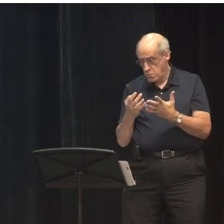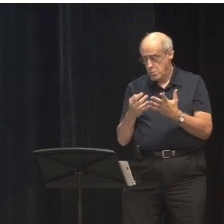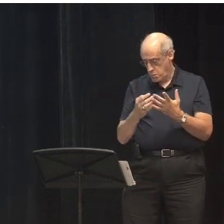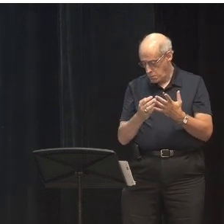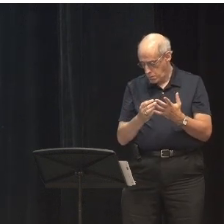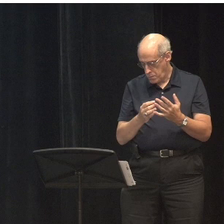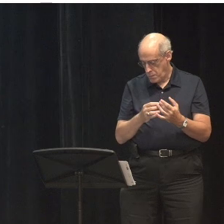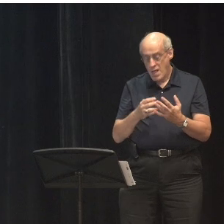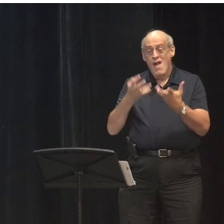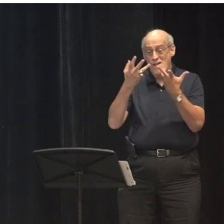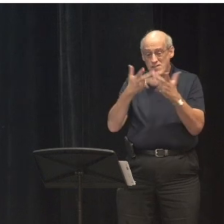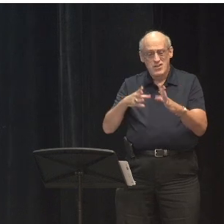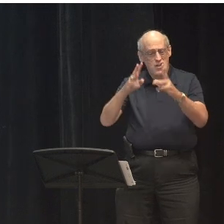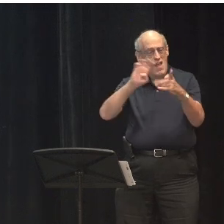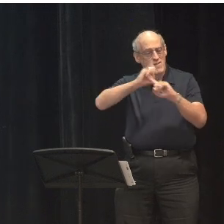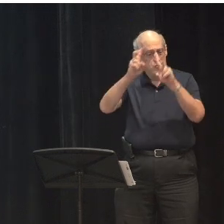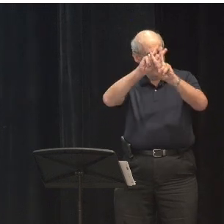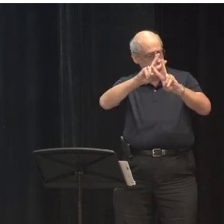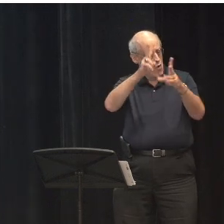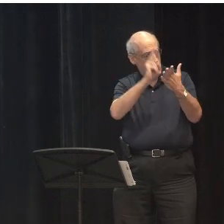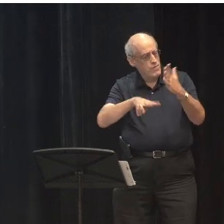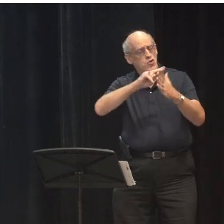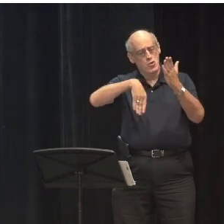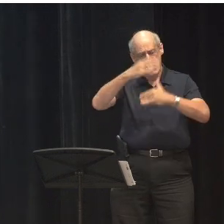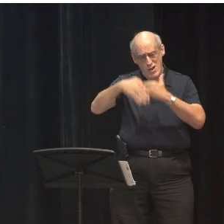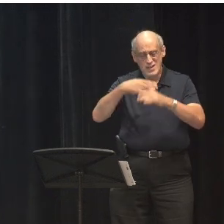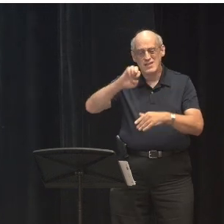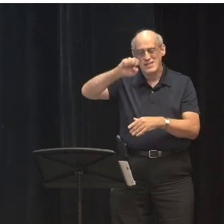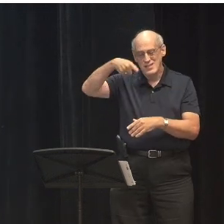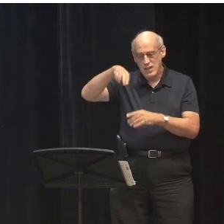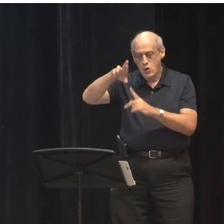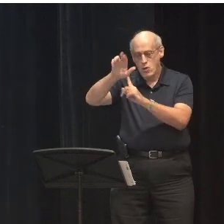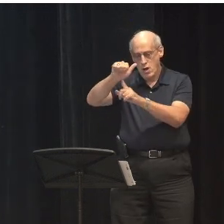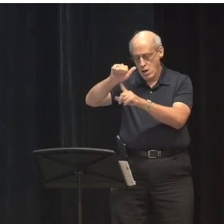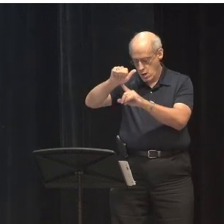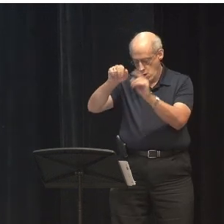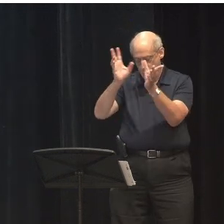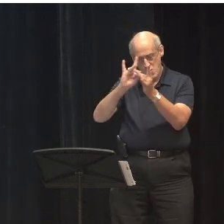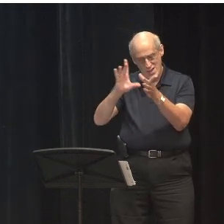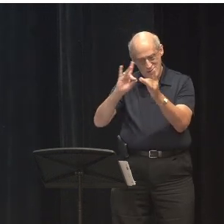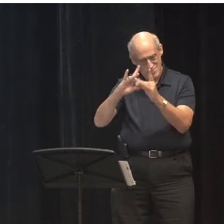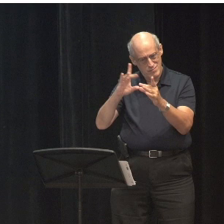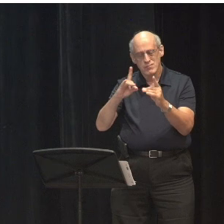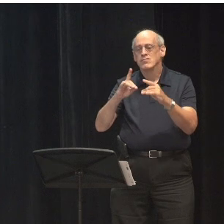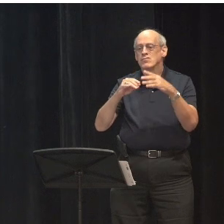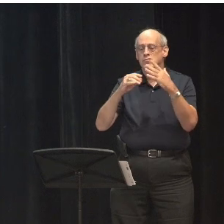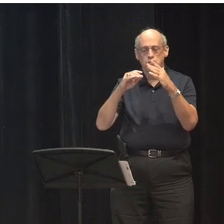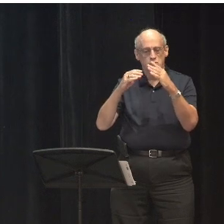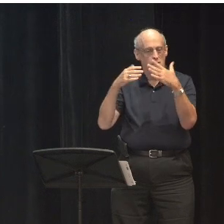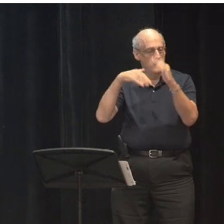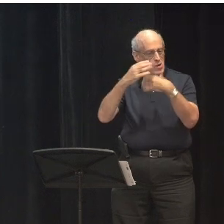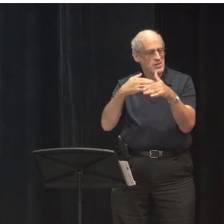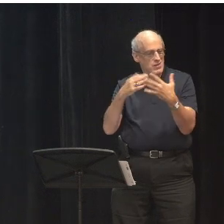step in the environmental review process is a SEQR or State Environmental Quality Review Act finding statement, which